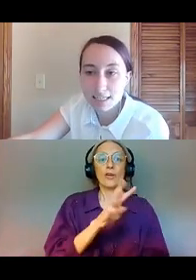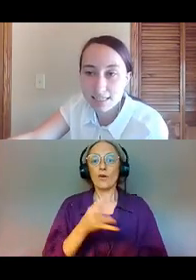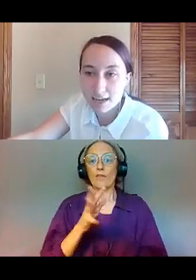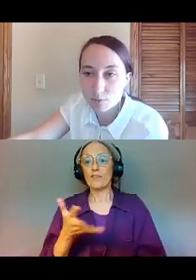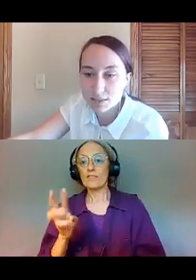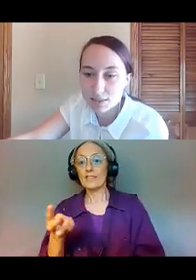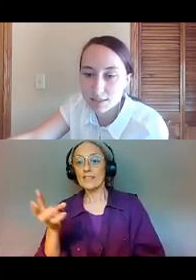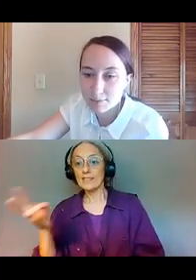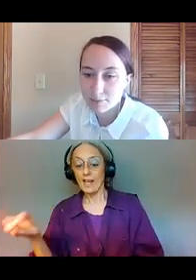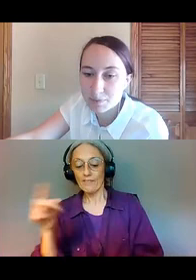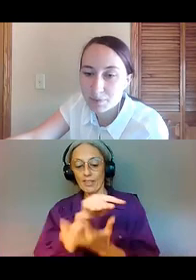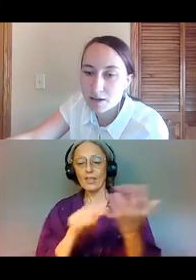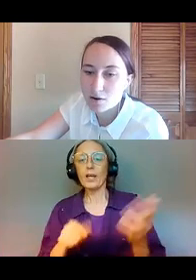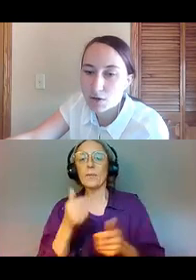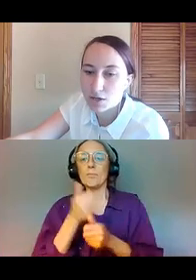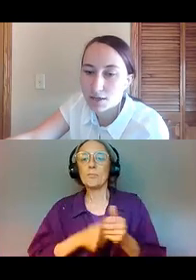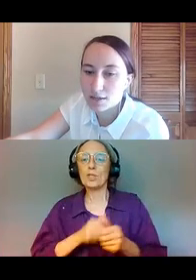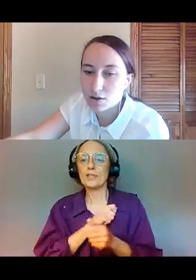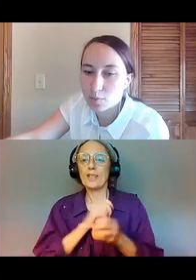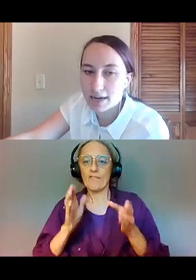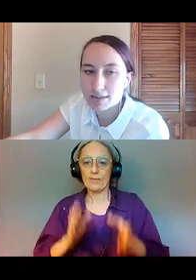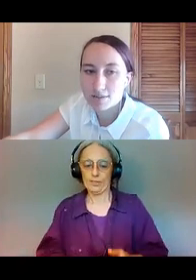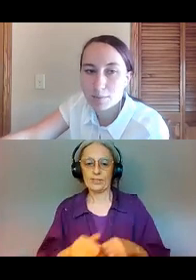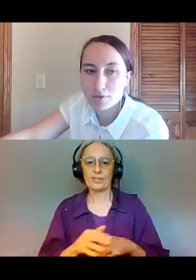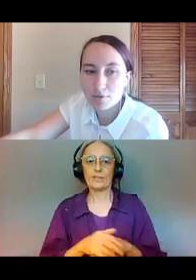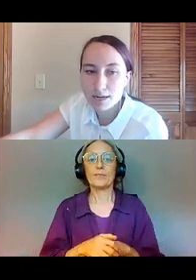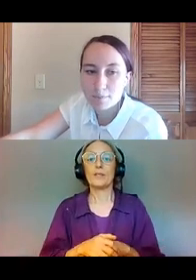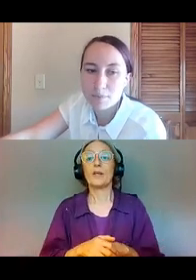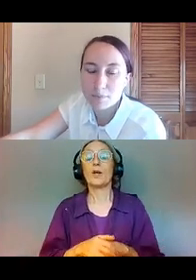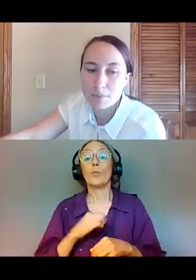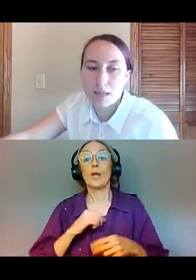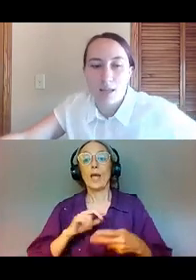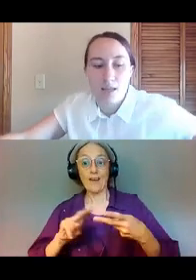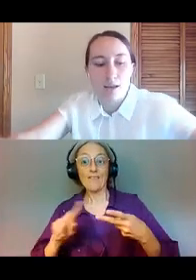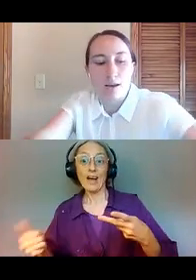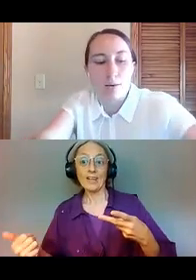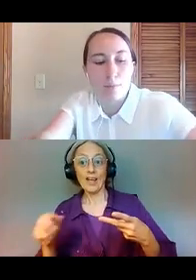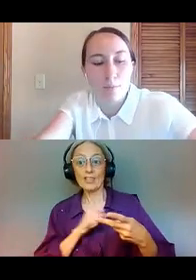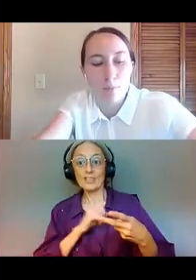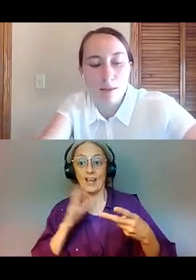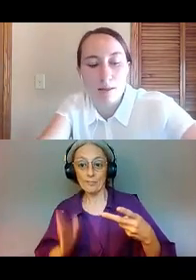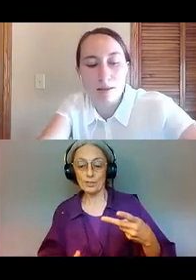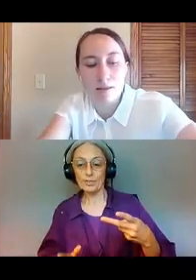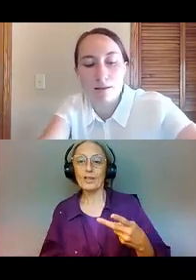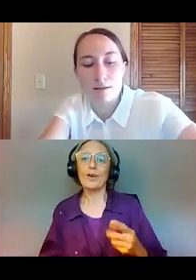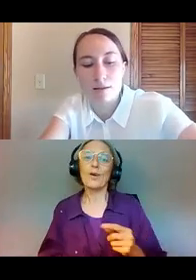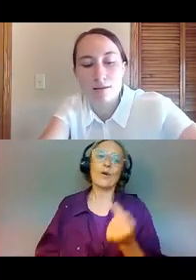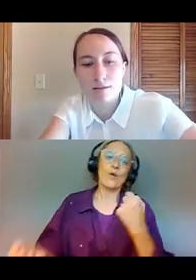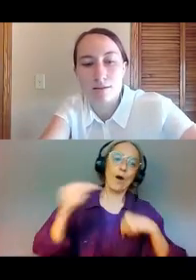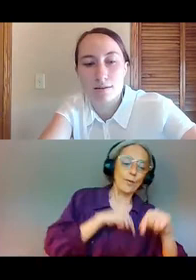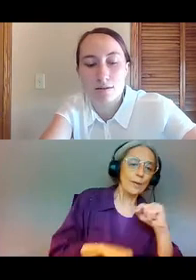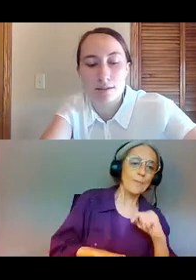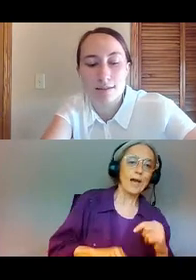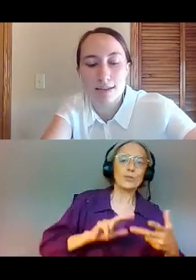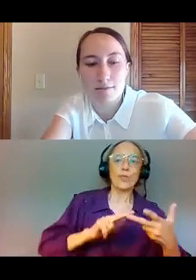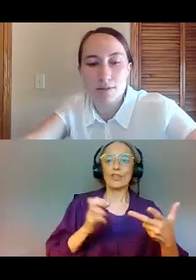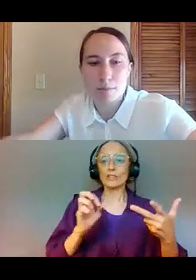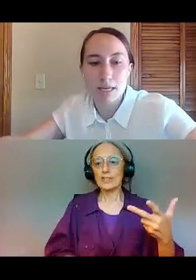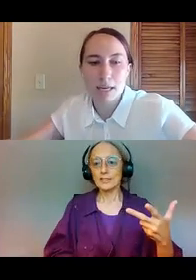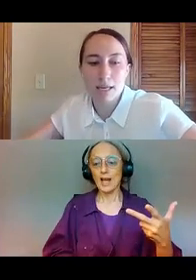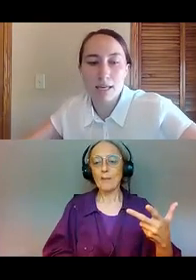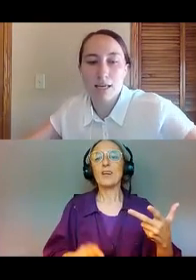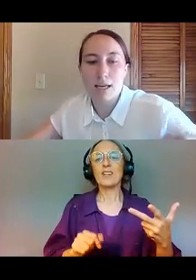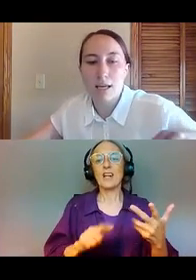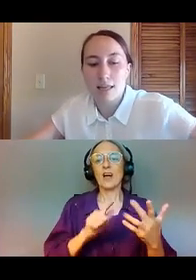have a second staff person, we're gonna go back to step 3. Call it staff